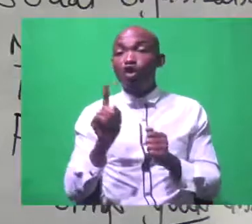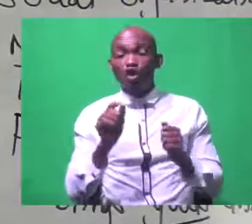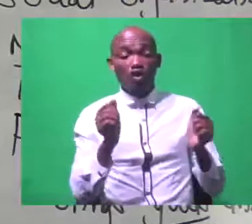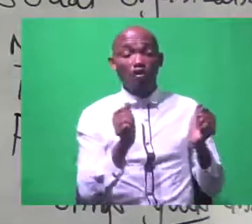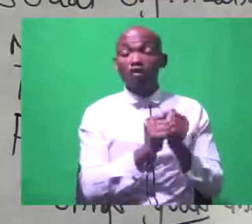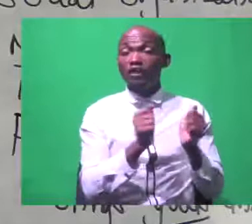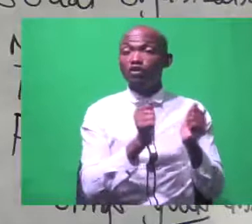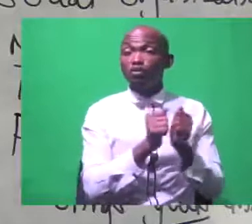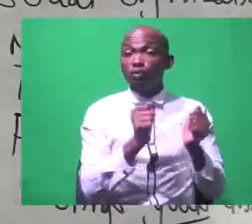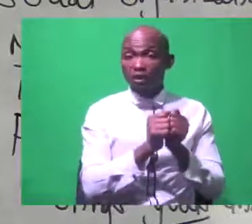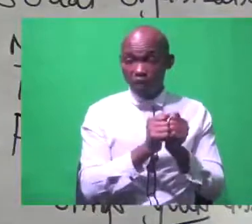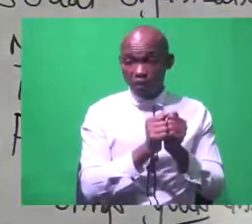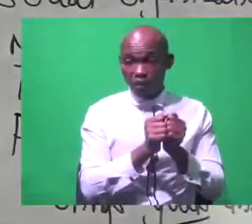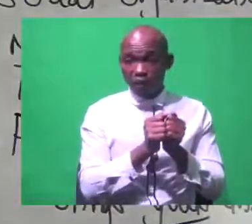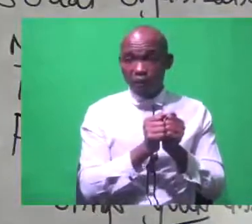instruments.